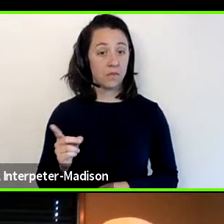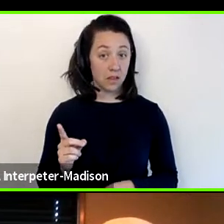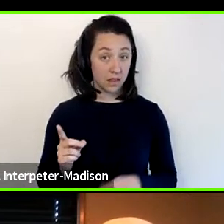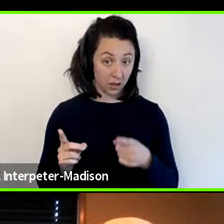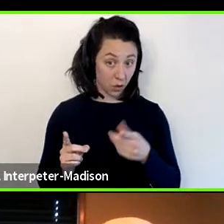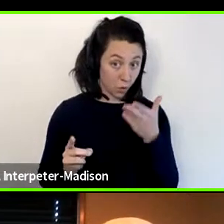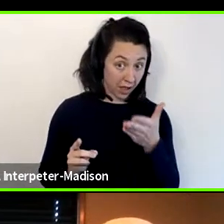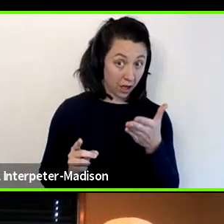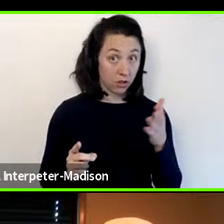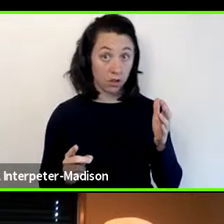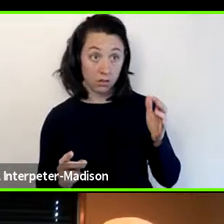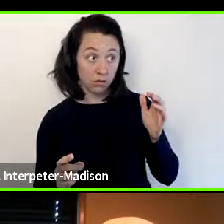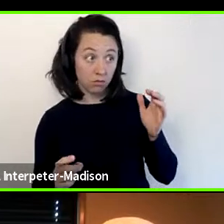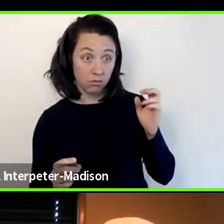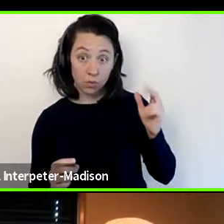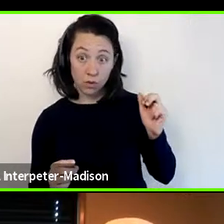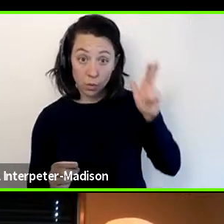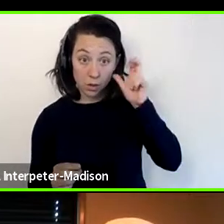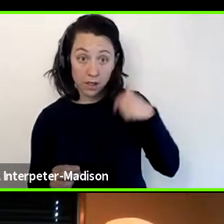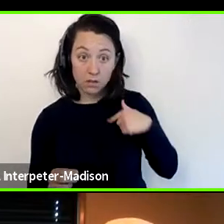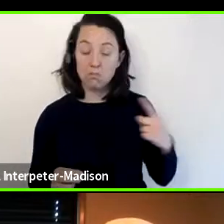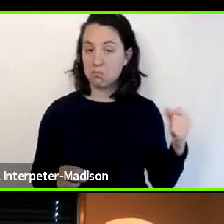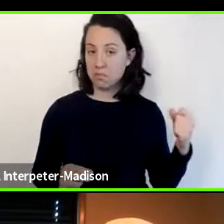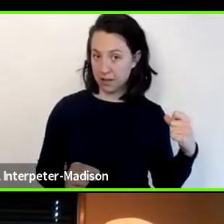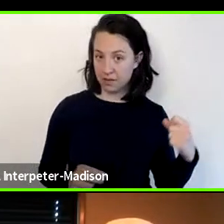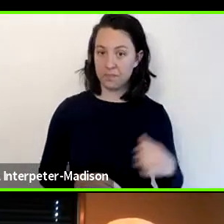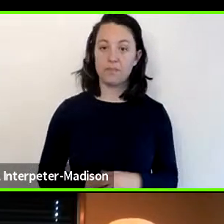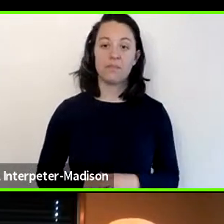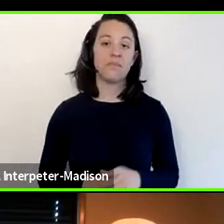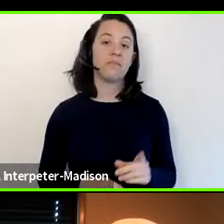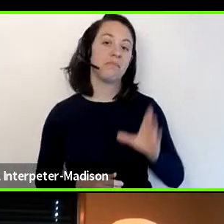Can you hear me? Yes. Oh, hi.